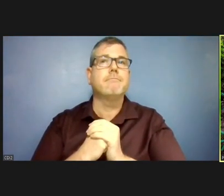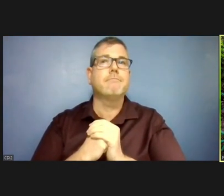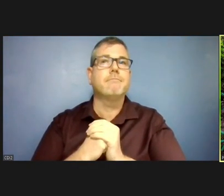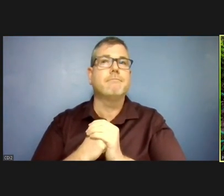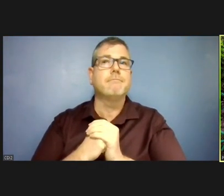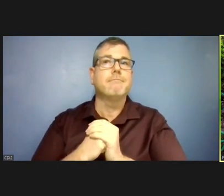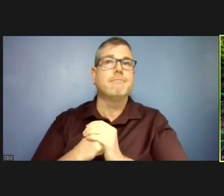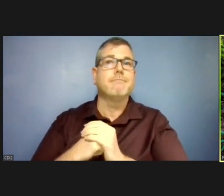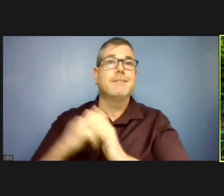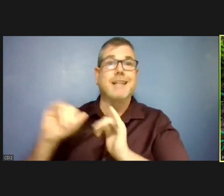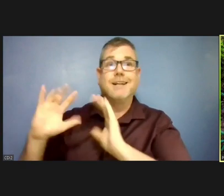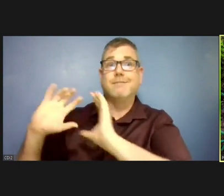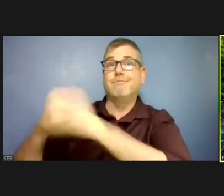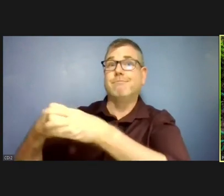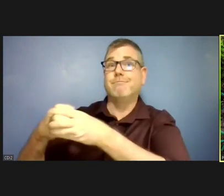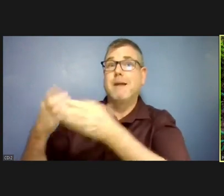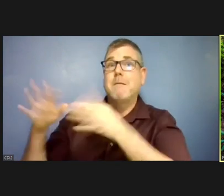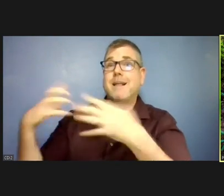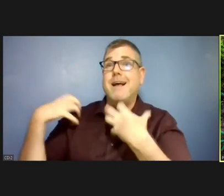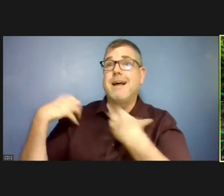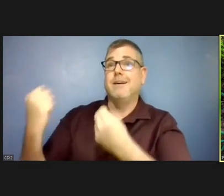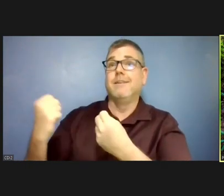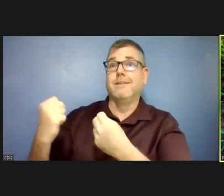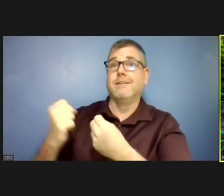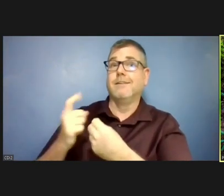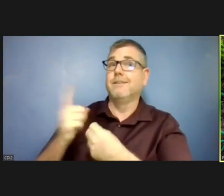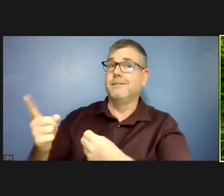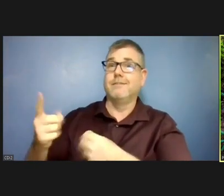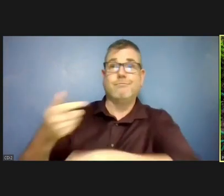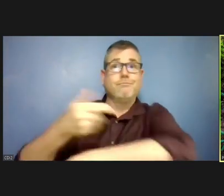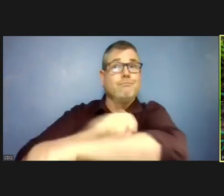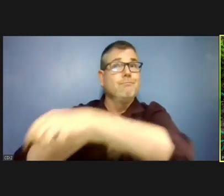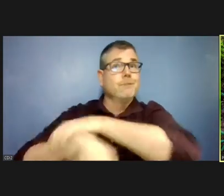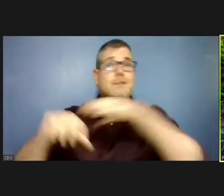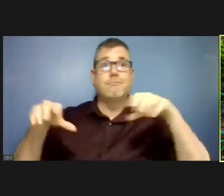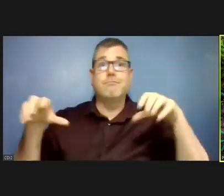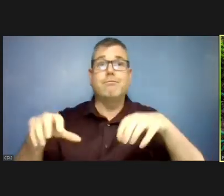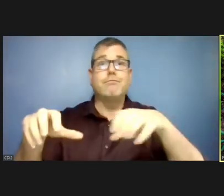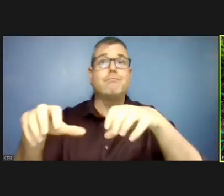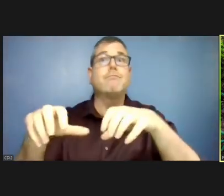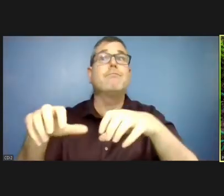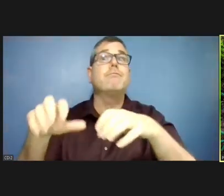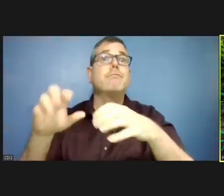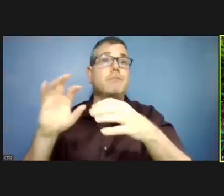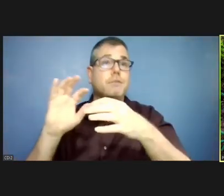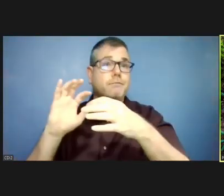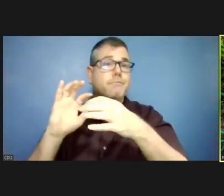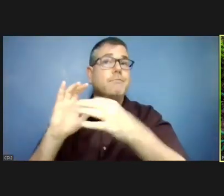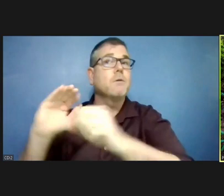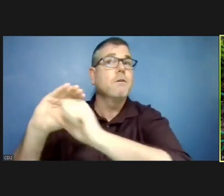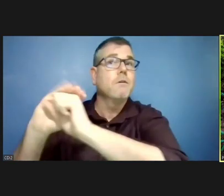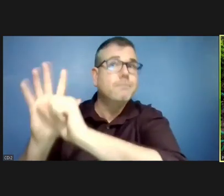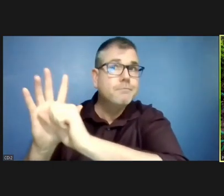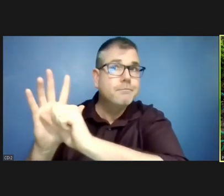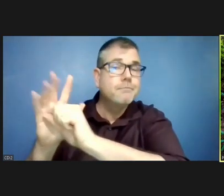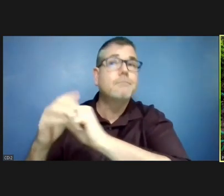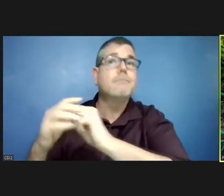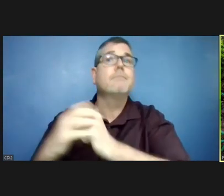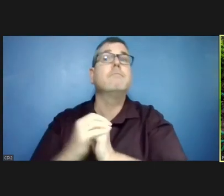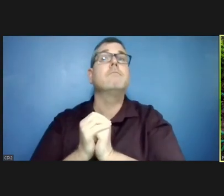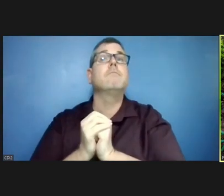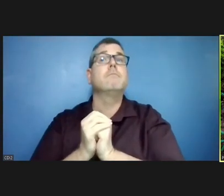our COVID-19 vaccination activities. He served as the Chief Medical Officer for the New York